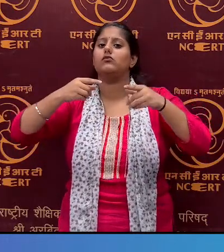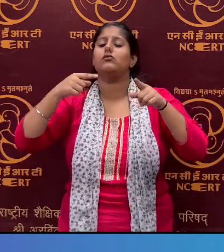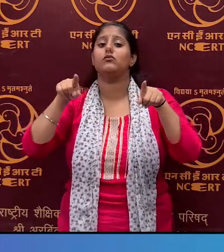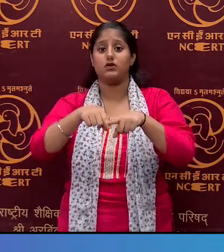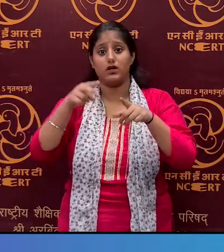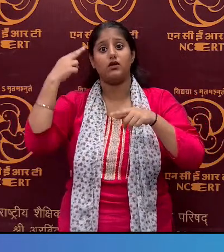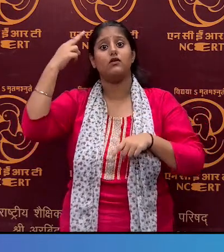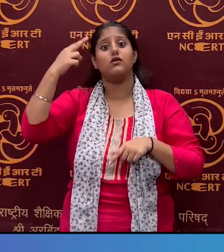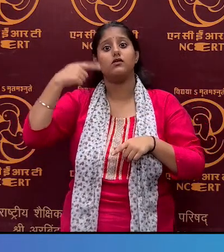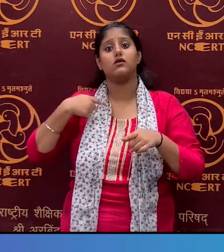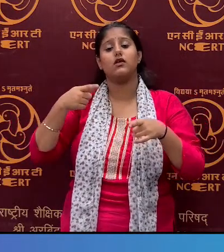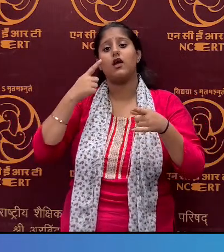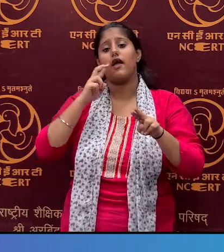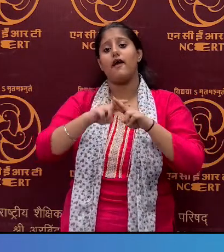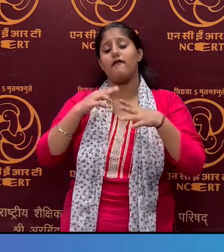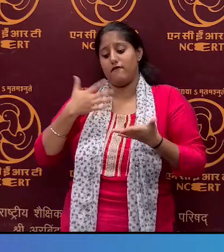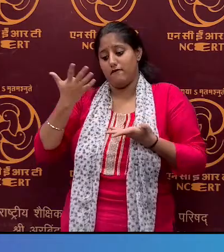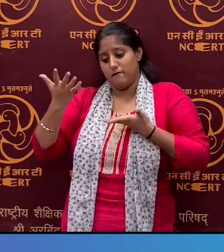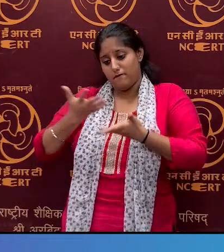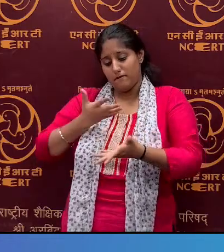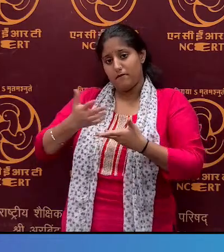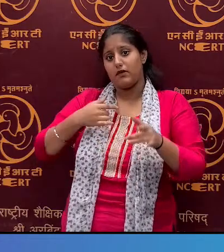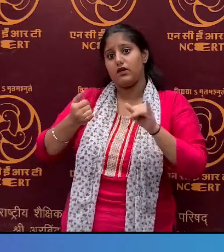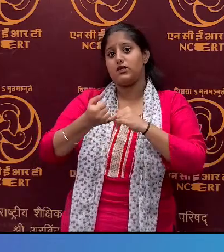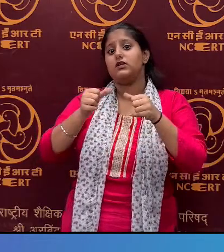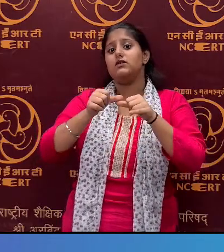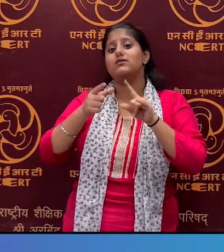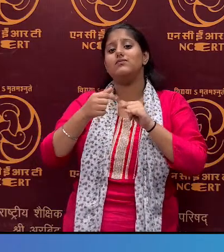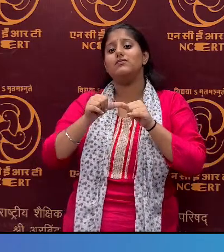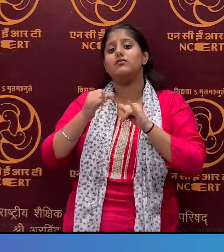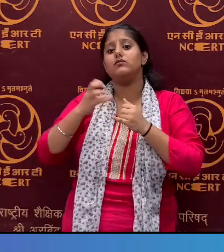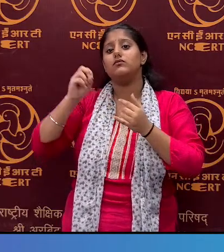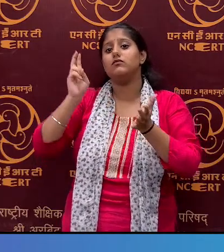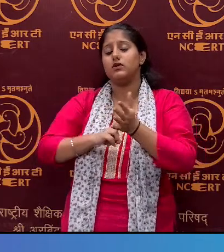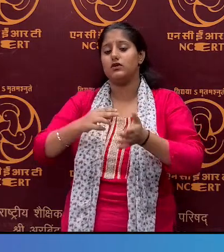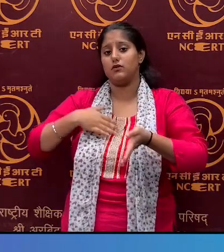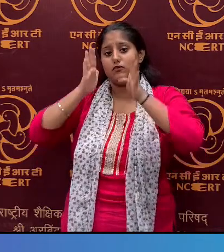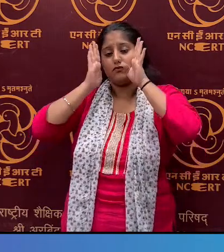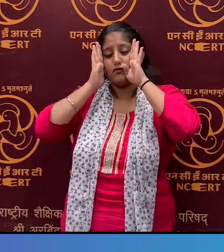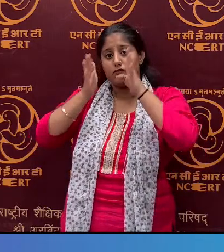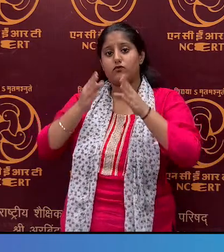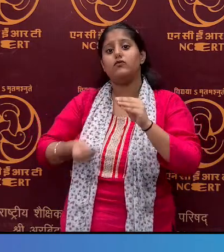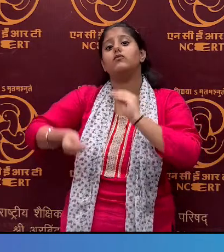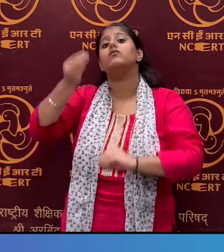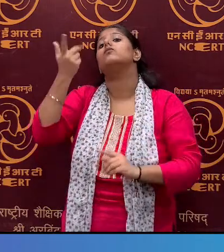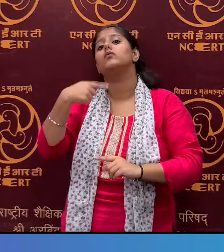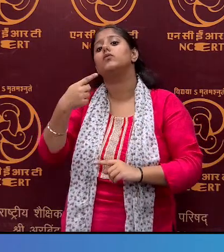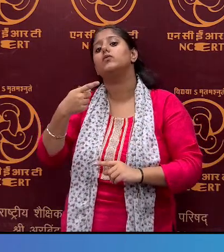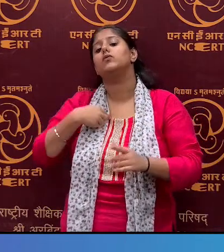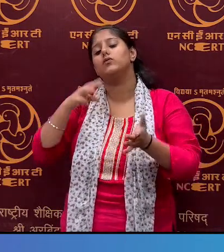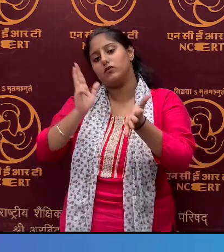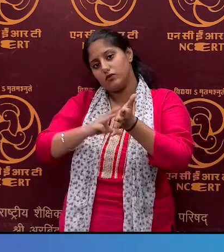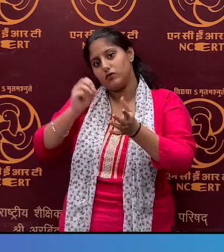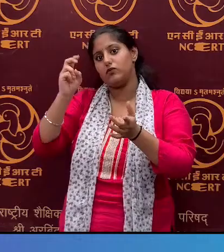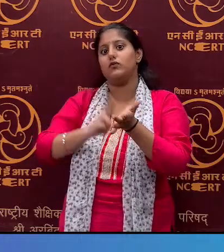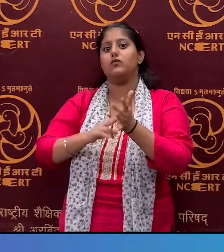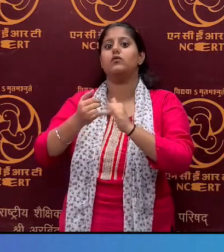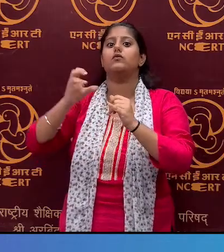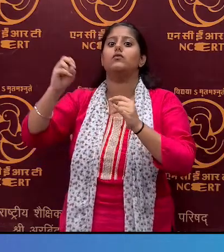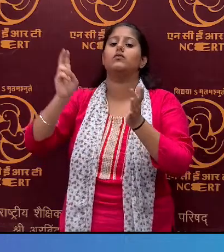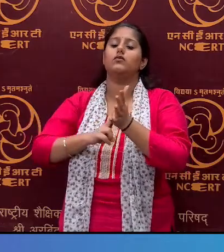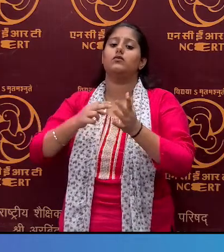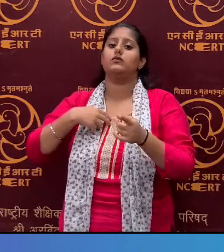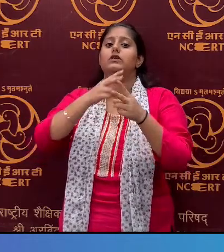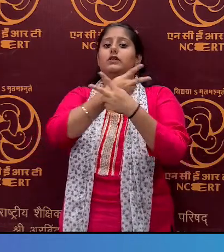reason why whenever we talk about the season in India, we more focus on monsoon as comparison